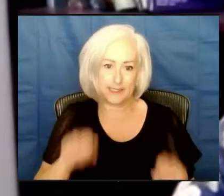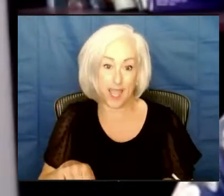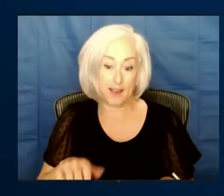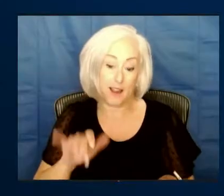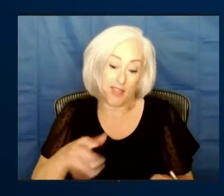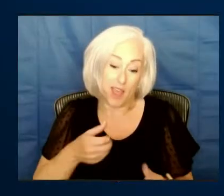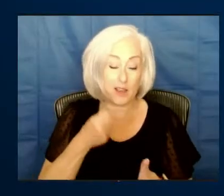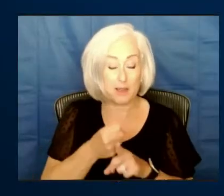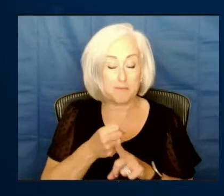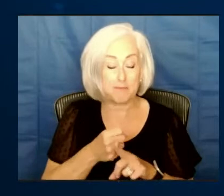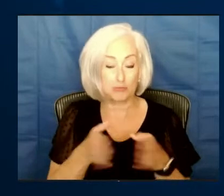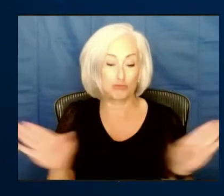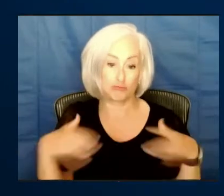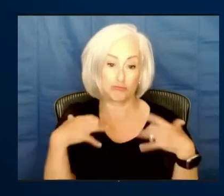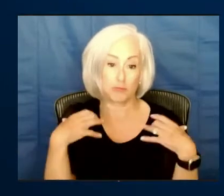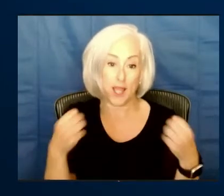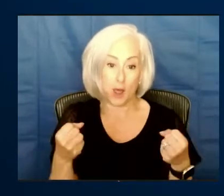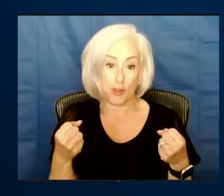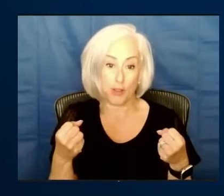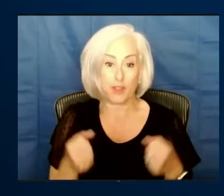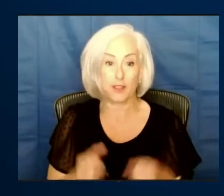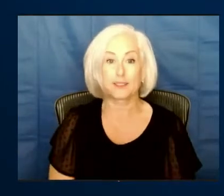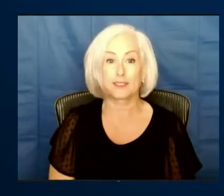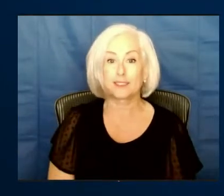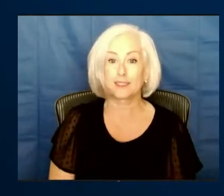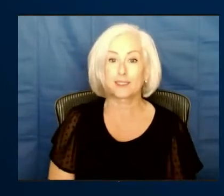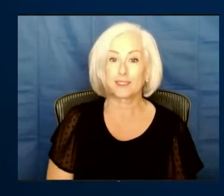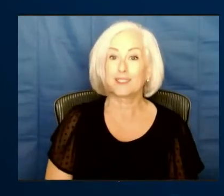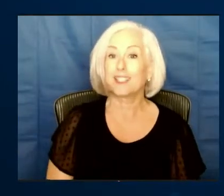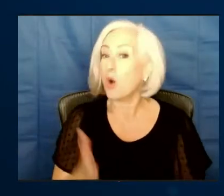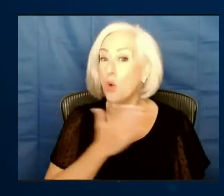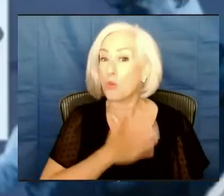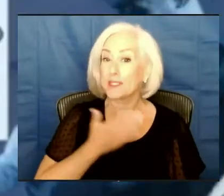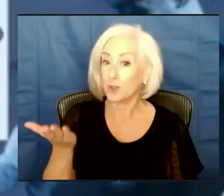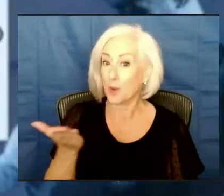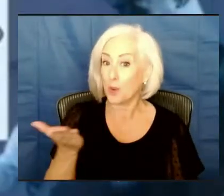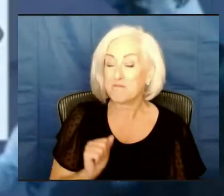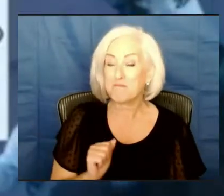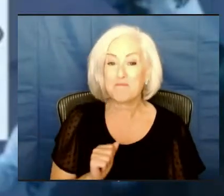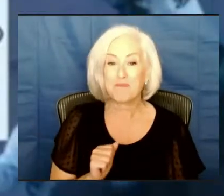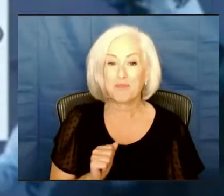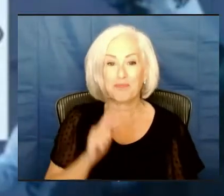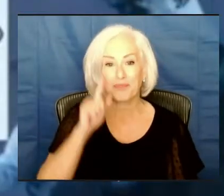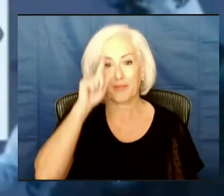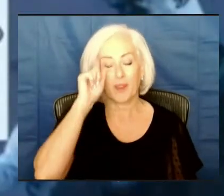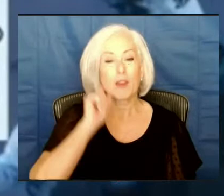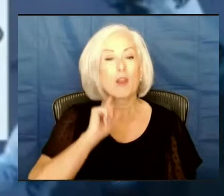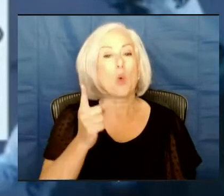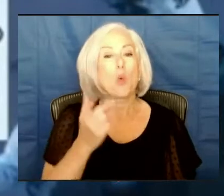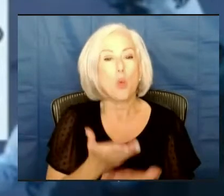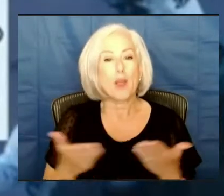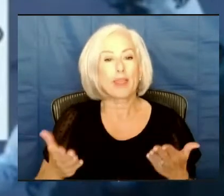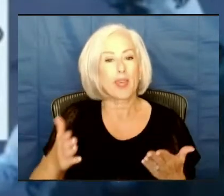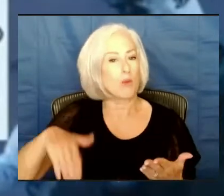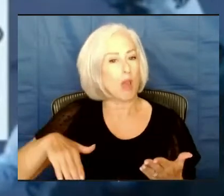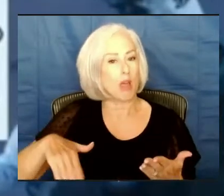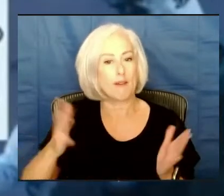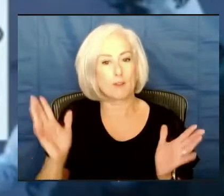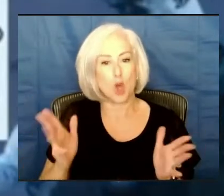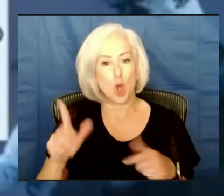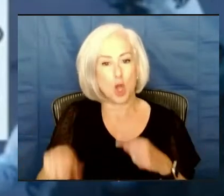general. Yeah, we'll return to that topic. Please go ahead, Dr. Smith. No, sorry. I think the one thing that we don't talk about with